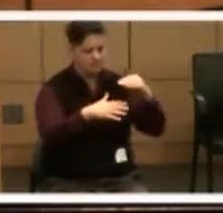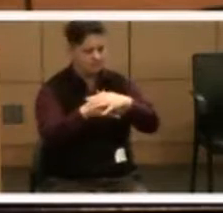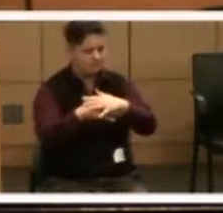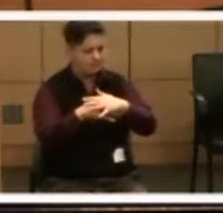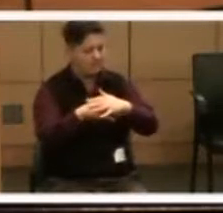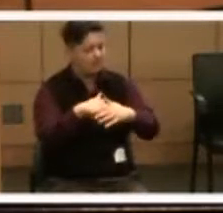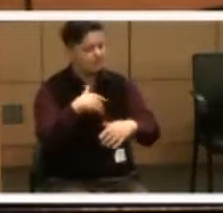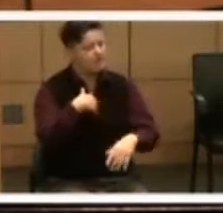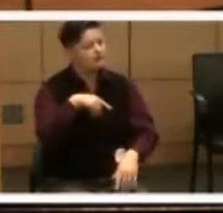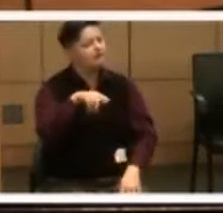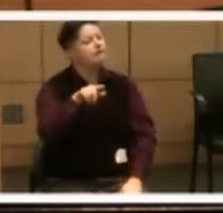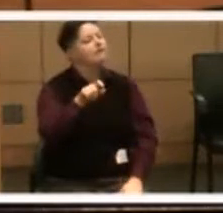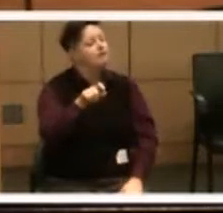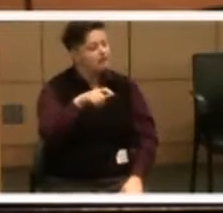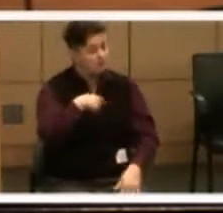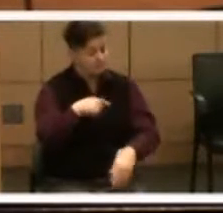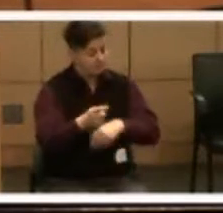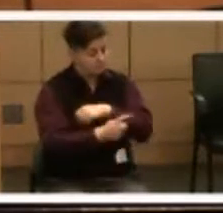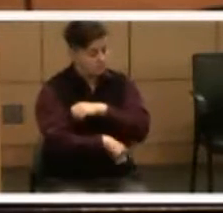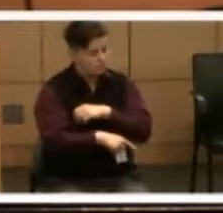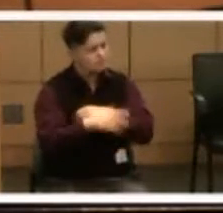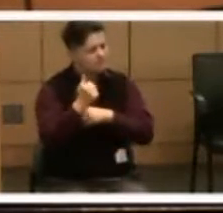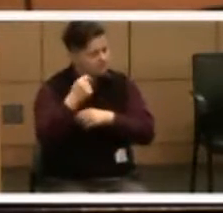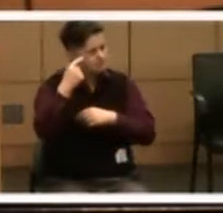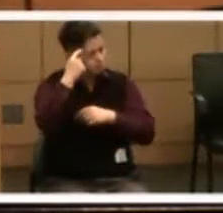these consequences are occurring.